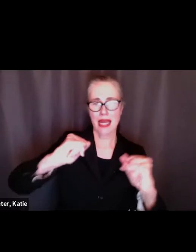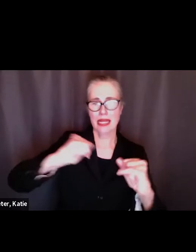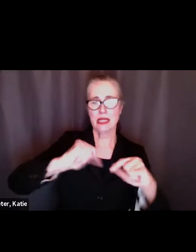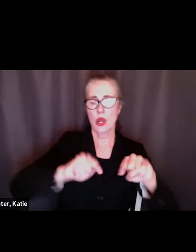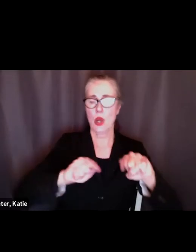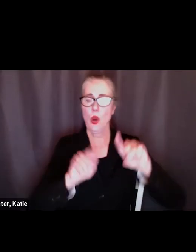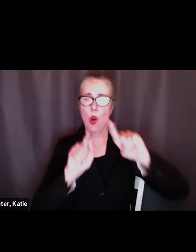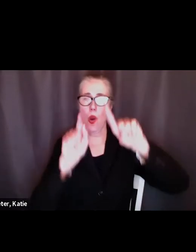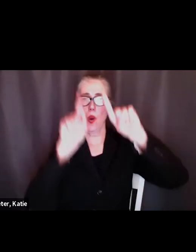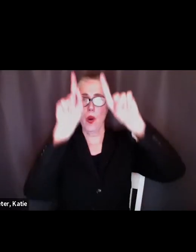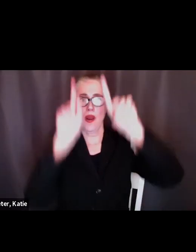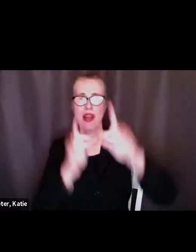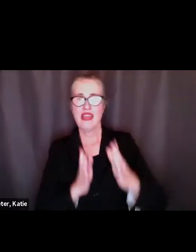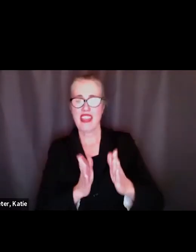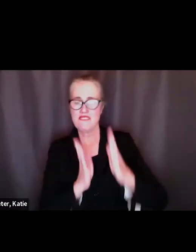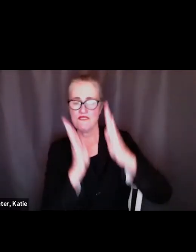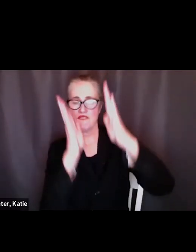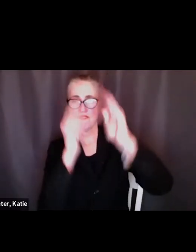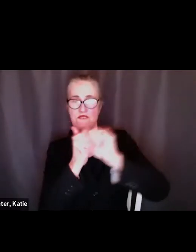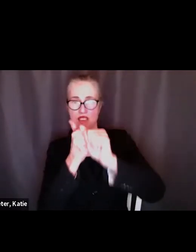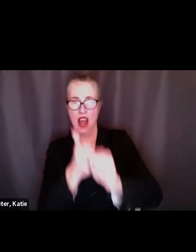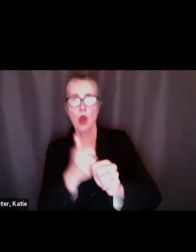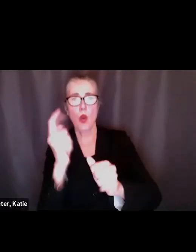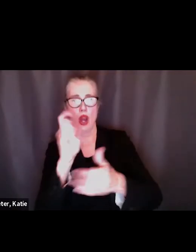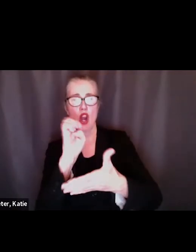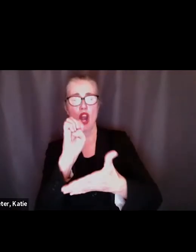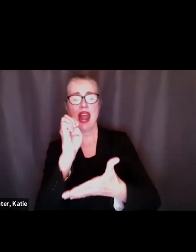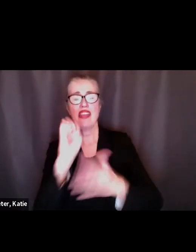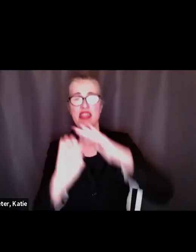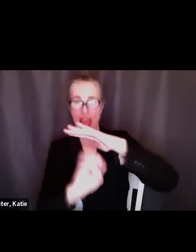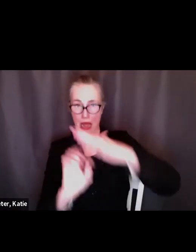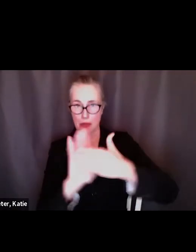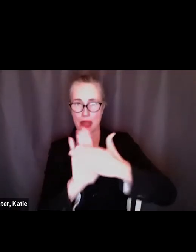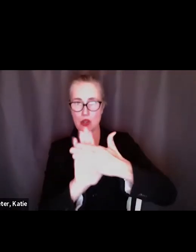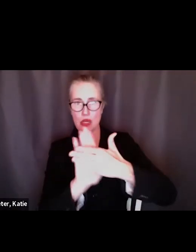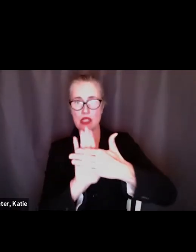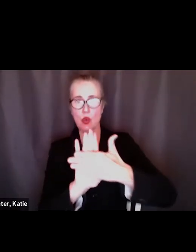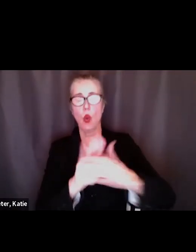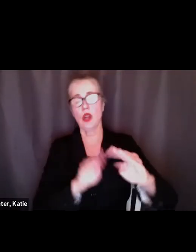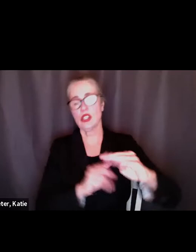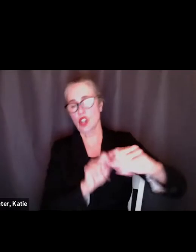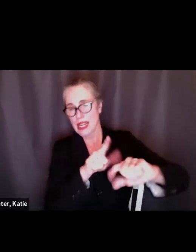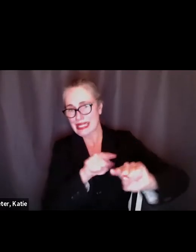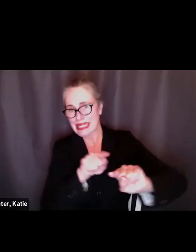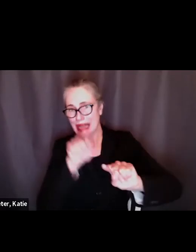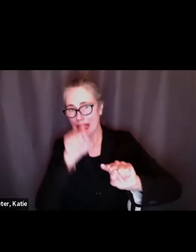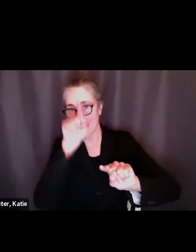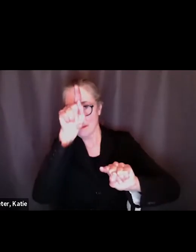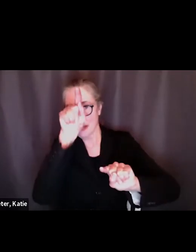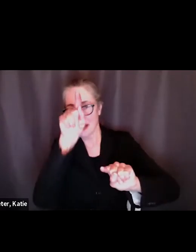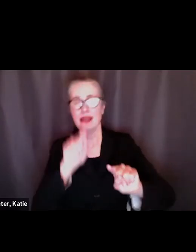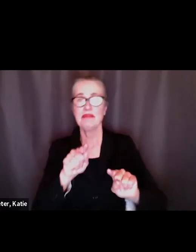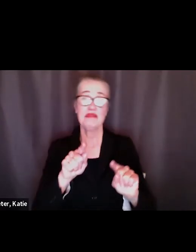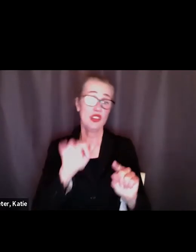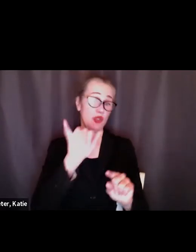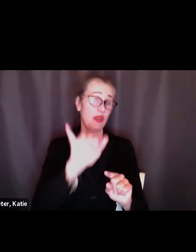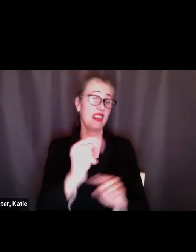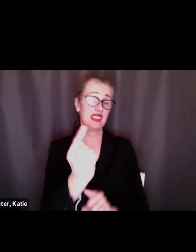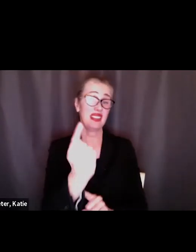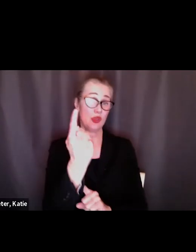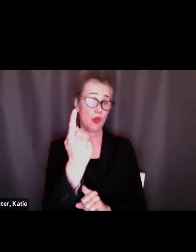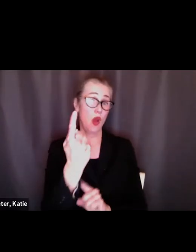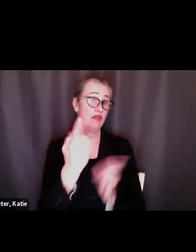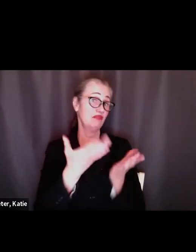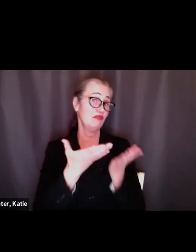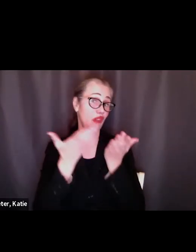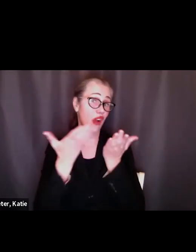along the elementary boundaries um and that's that's how this one has shook out so it does meet